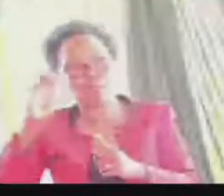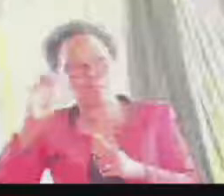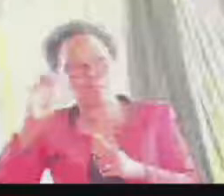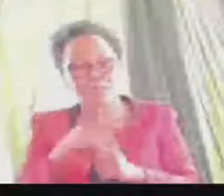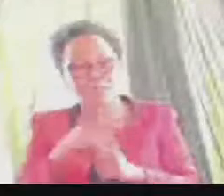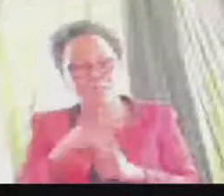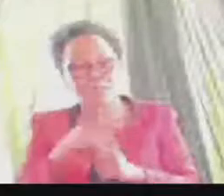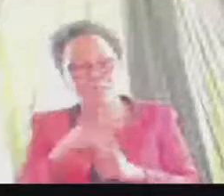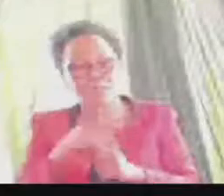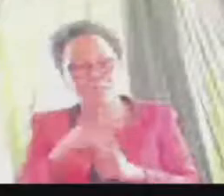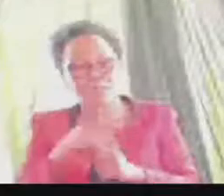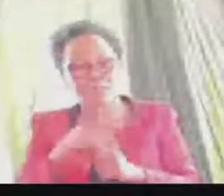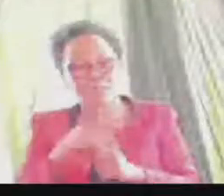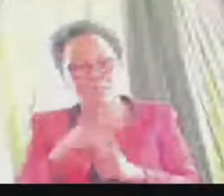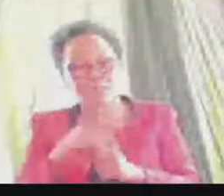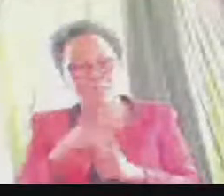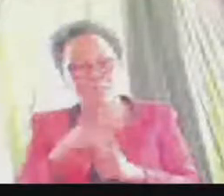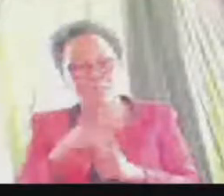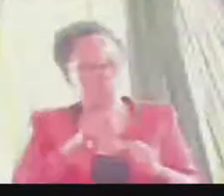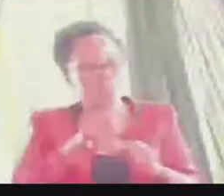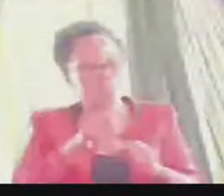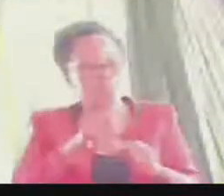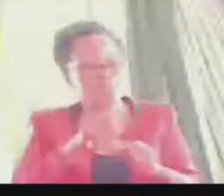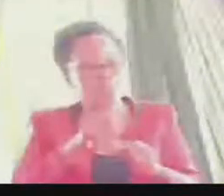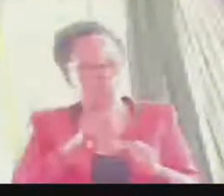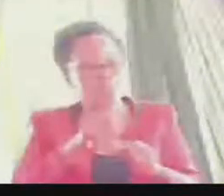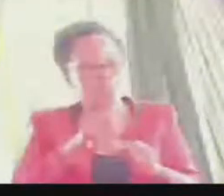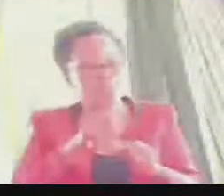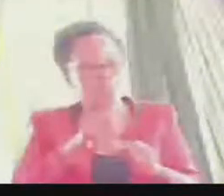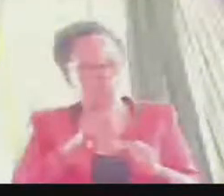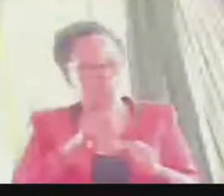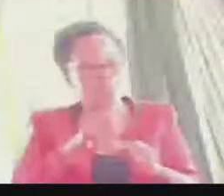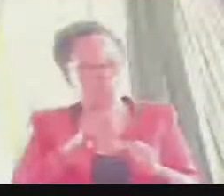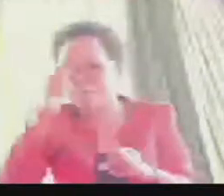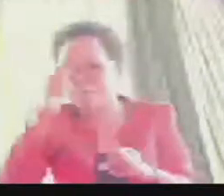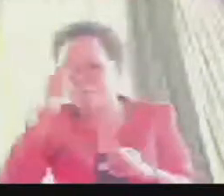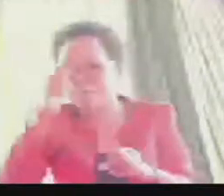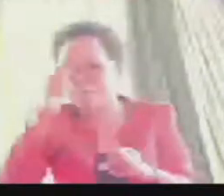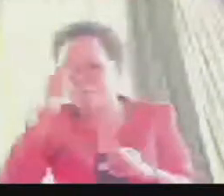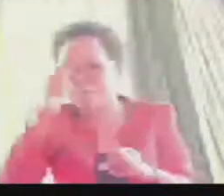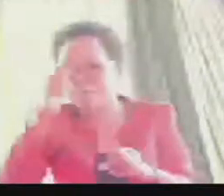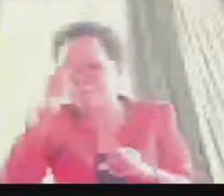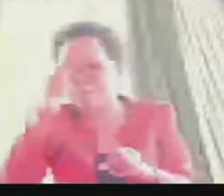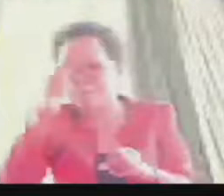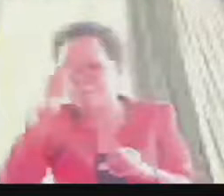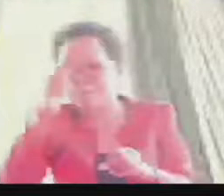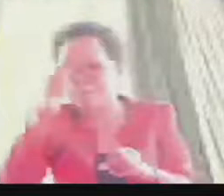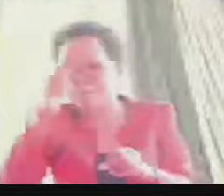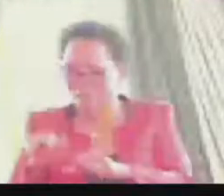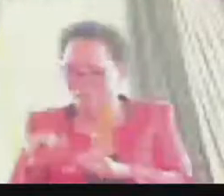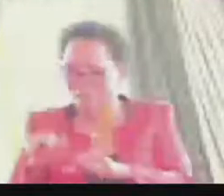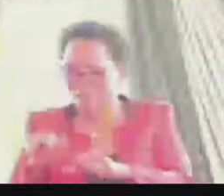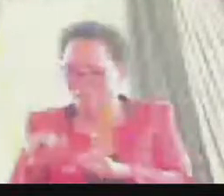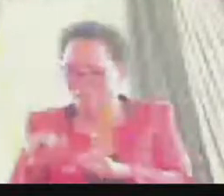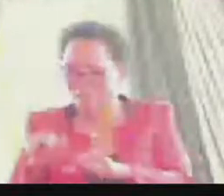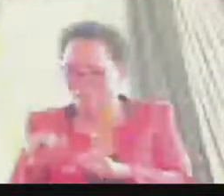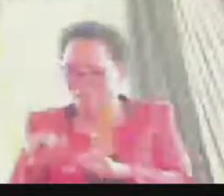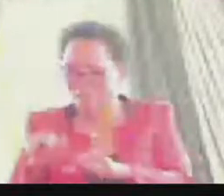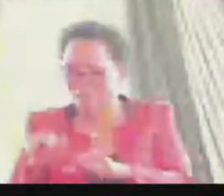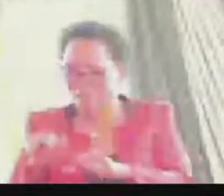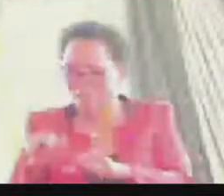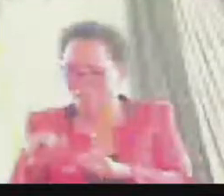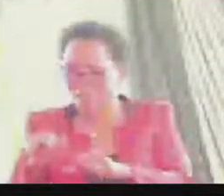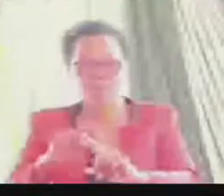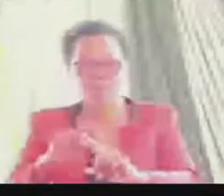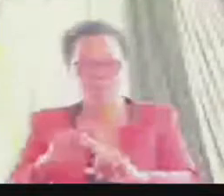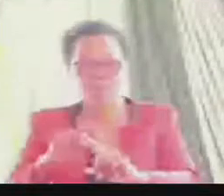unconstitutional, another judge says it's not, like in the aspect of Section 40 of the County Government